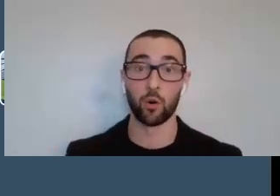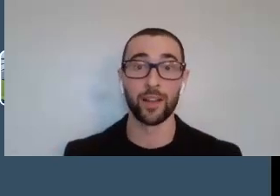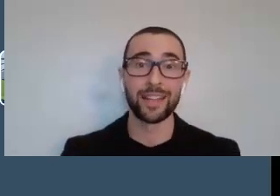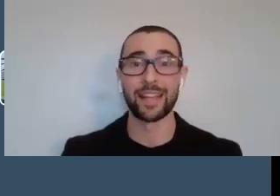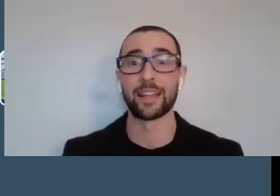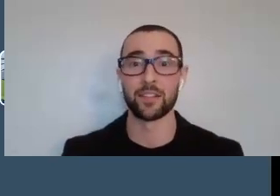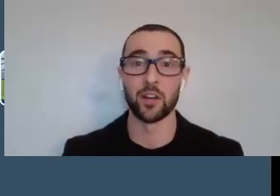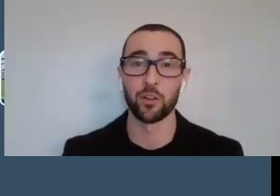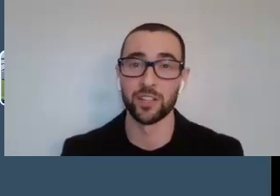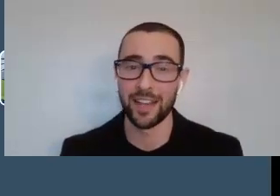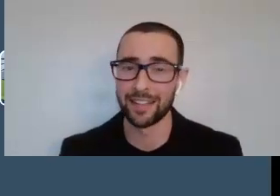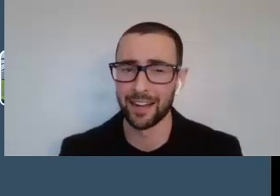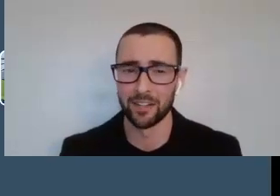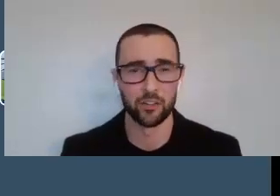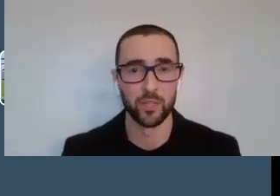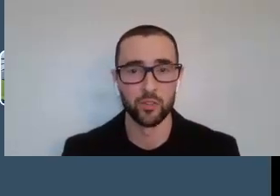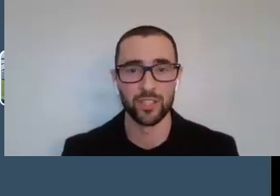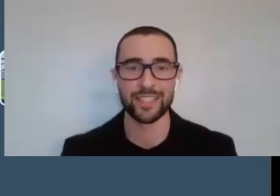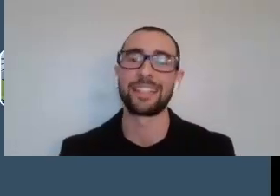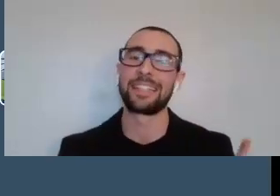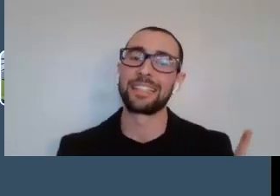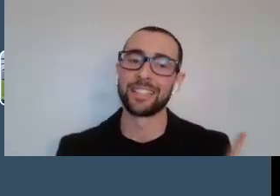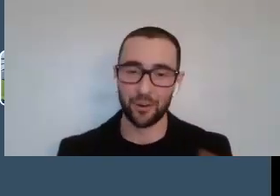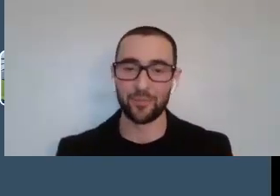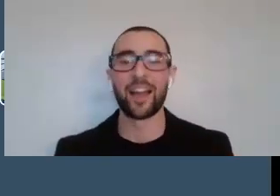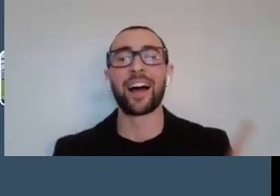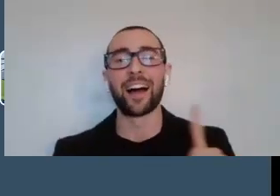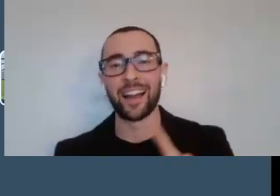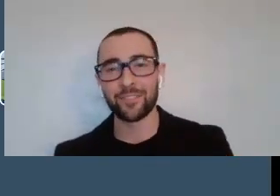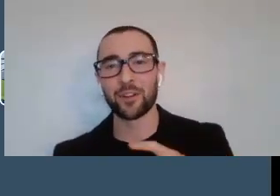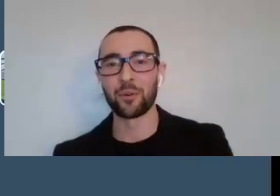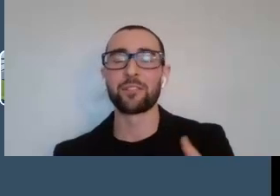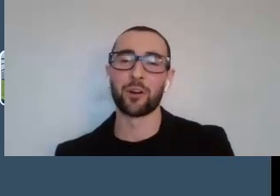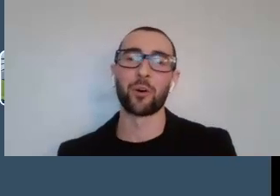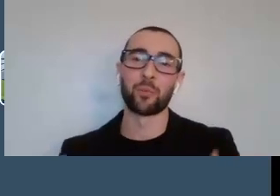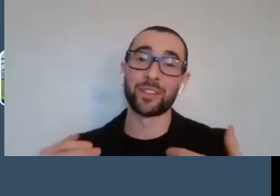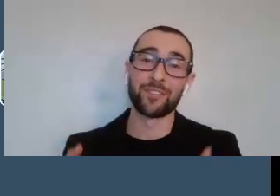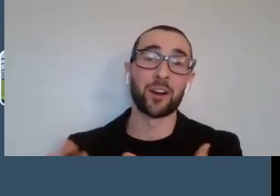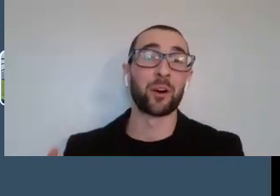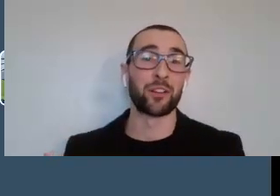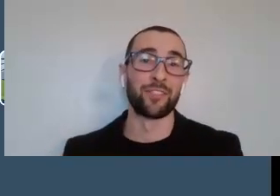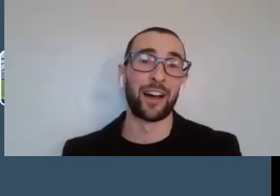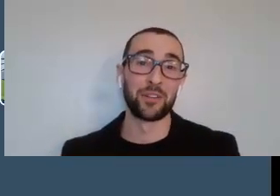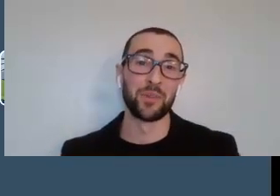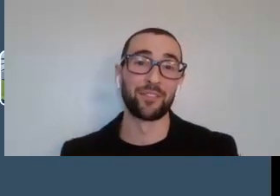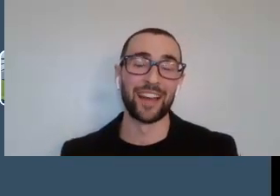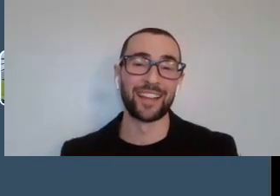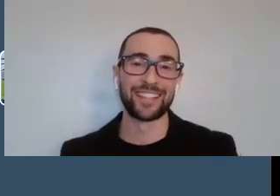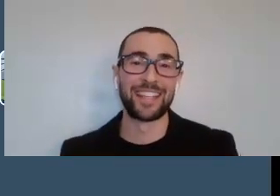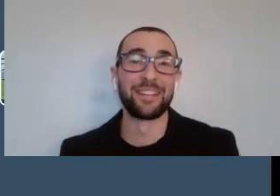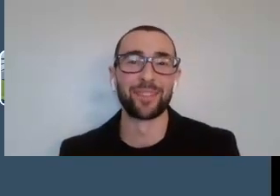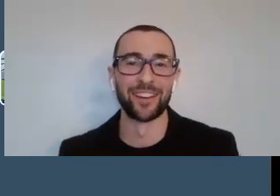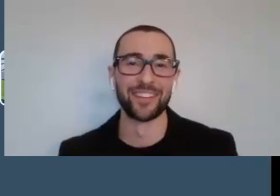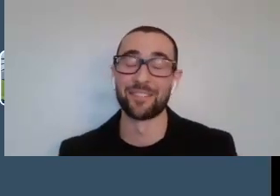to go record $10,000 in in-kind contributions. No, I have to only record what the fair market value of